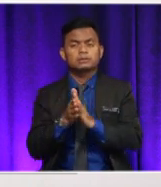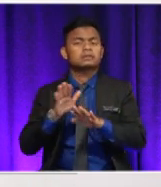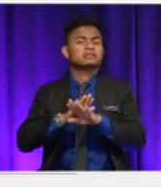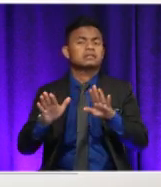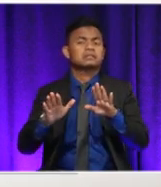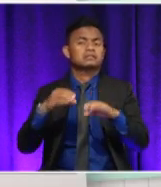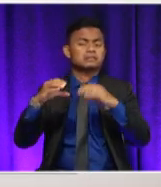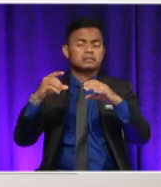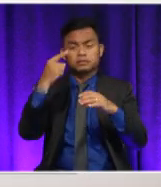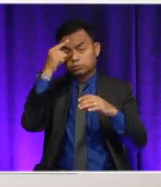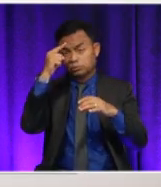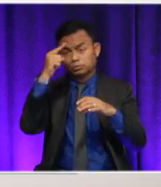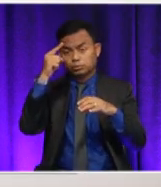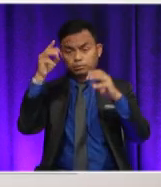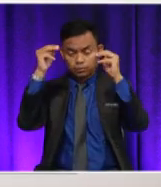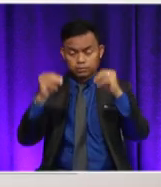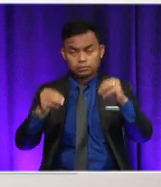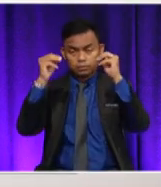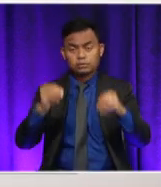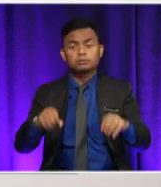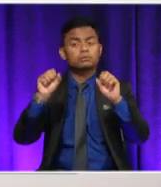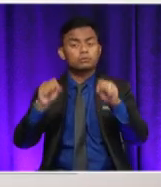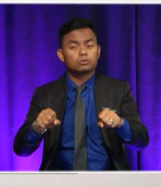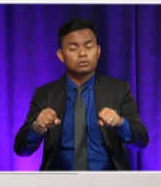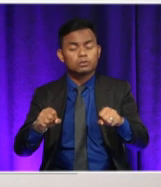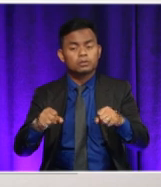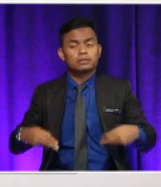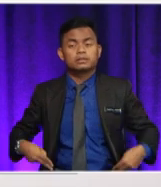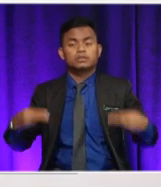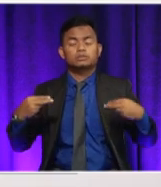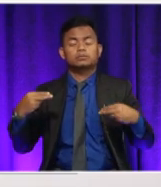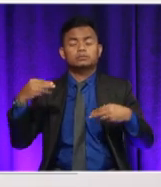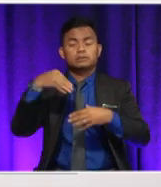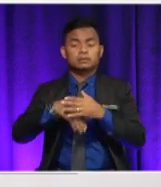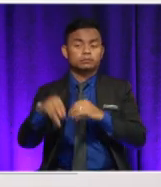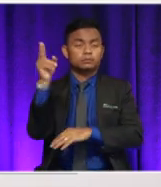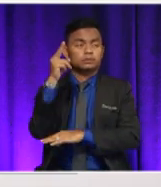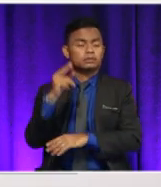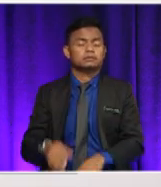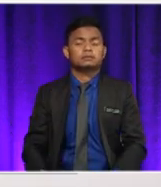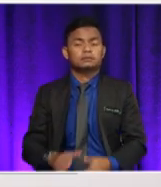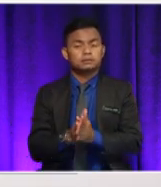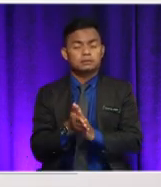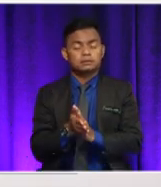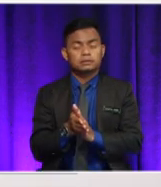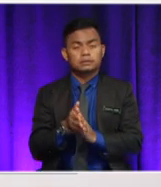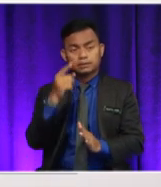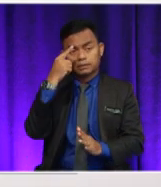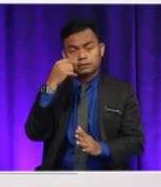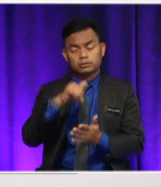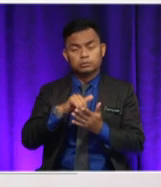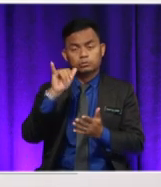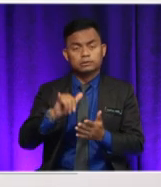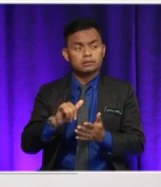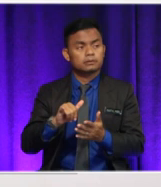long and dangerous journey. This made Stafford even more determined to prove them wrong. Okay, thank you, Adriana. The next